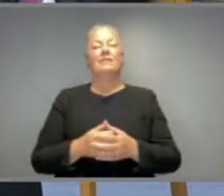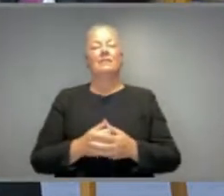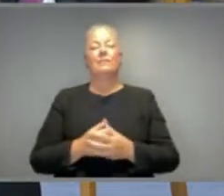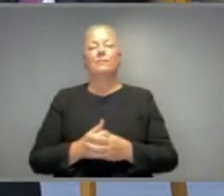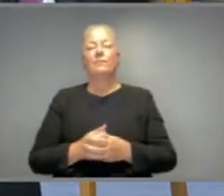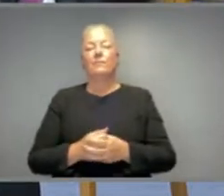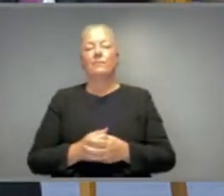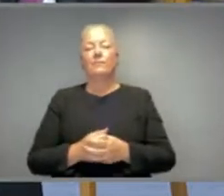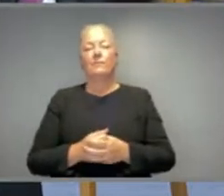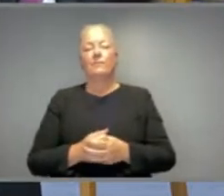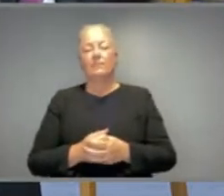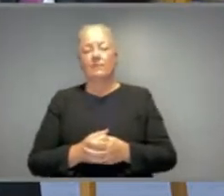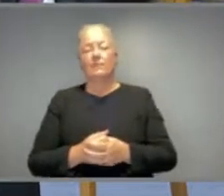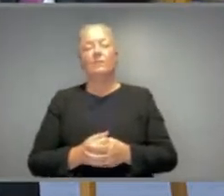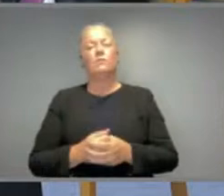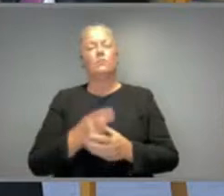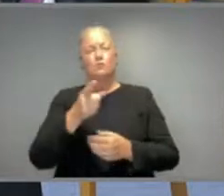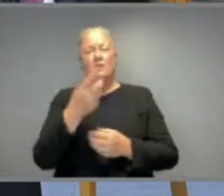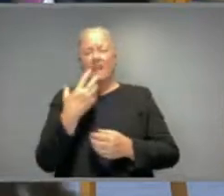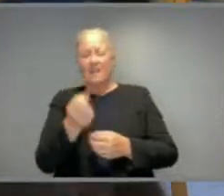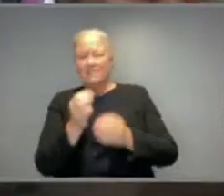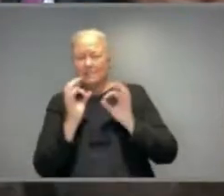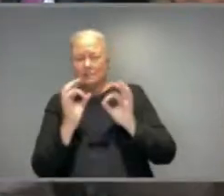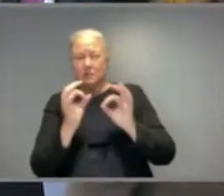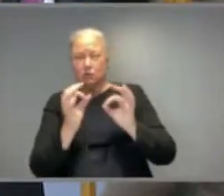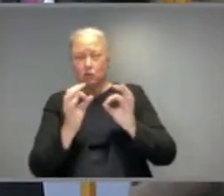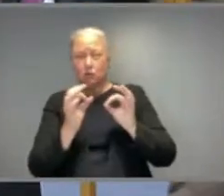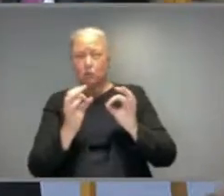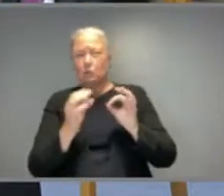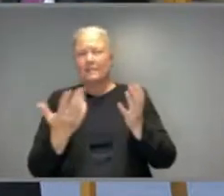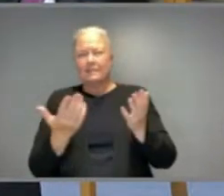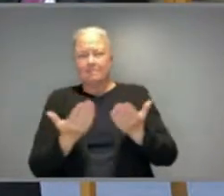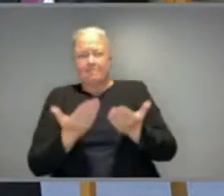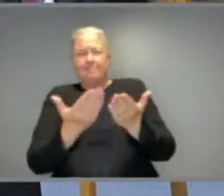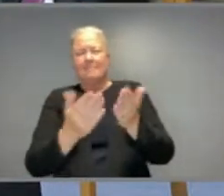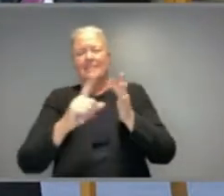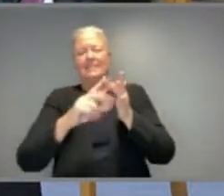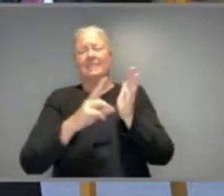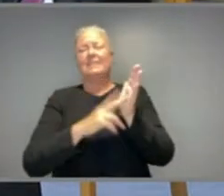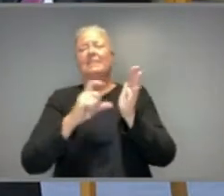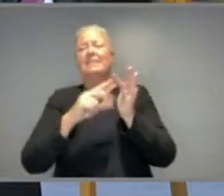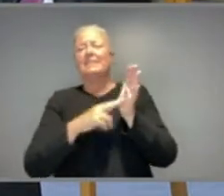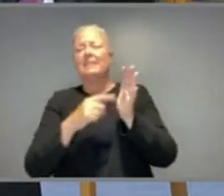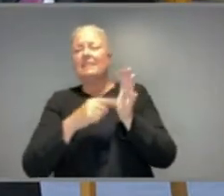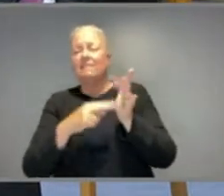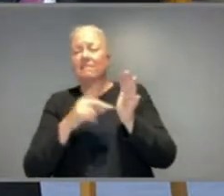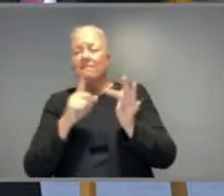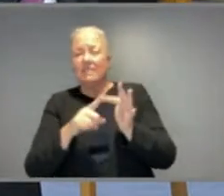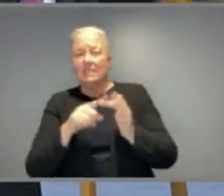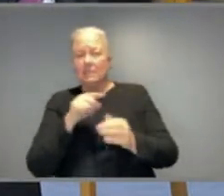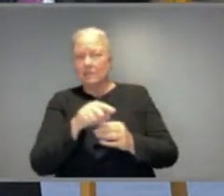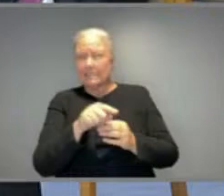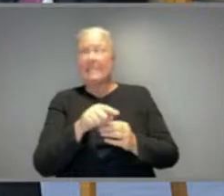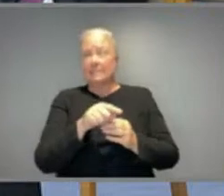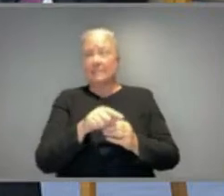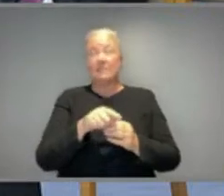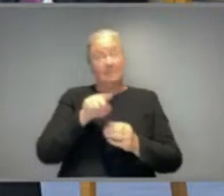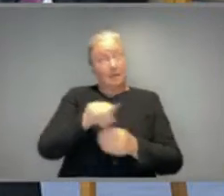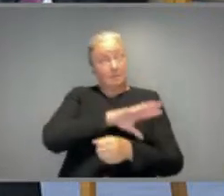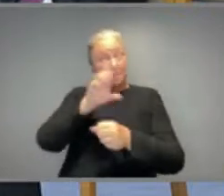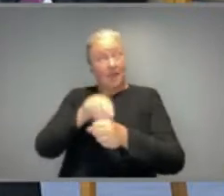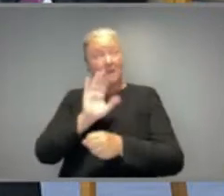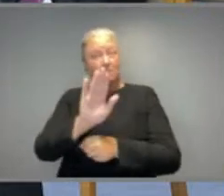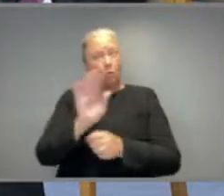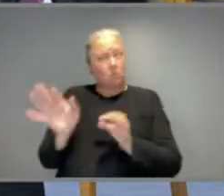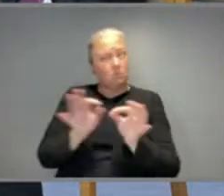you've got that incentive and then behaviour changes if you do not get vaccinated? Was that ever part of the modelling? And the PM, given